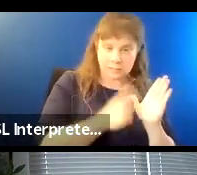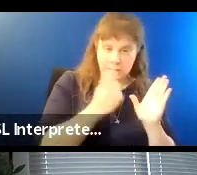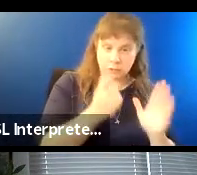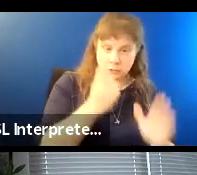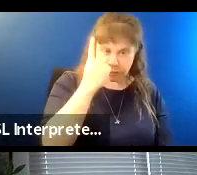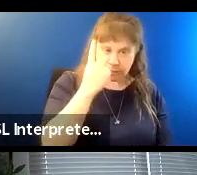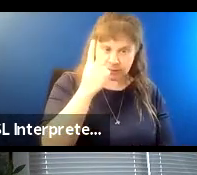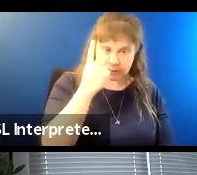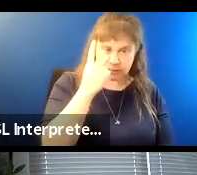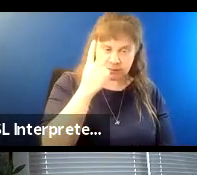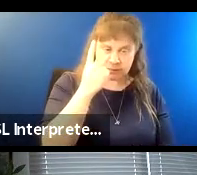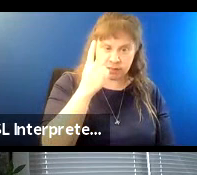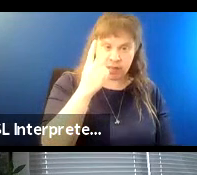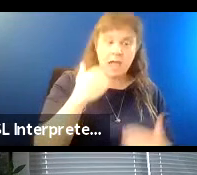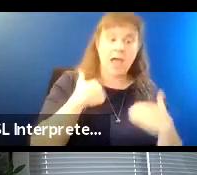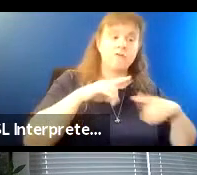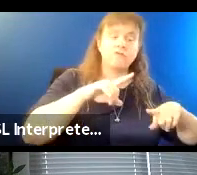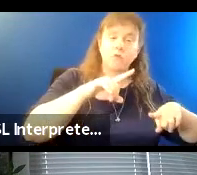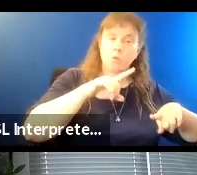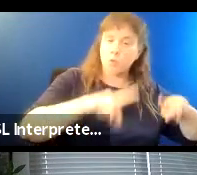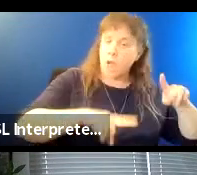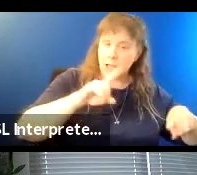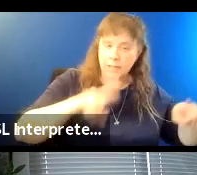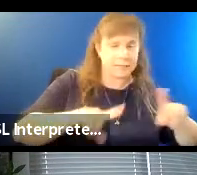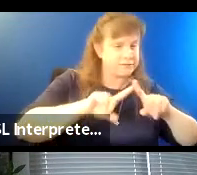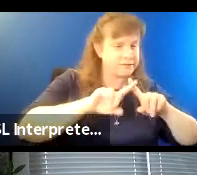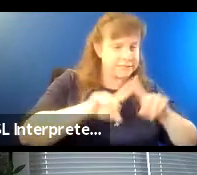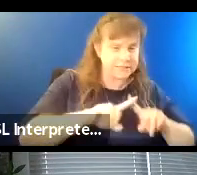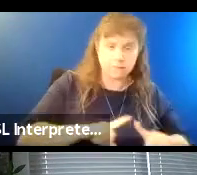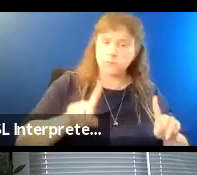variety of interests as we were trying to move